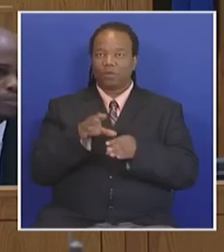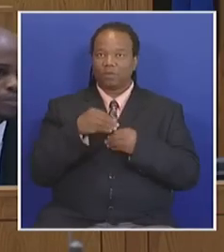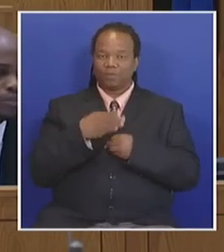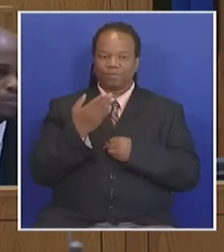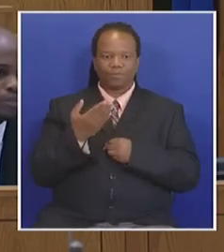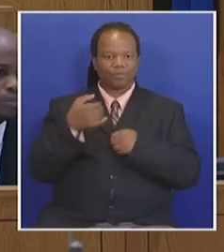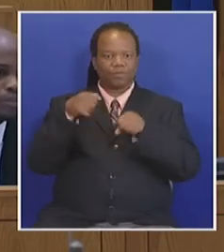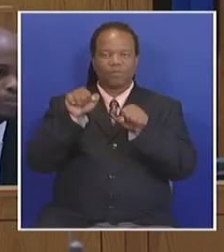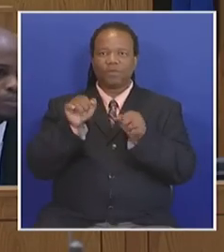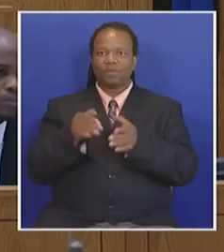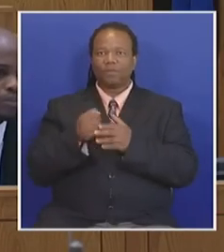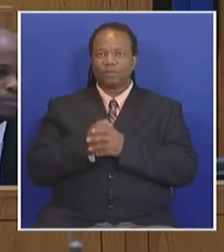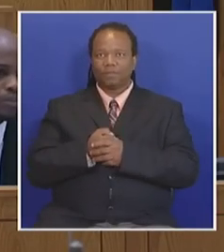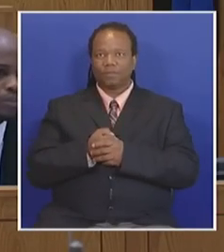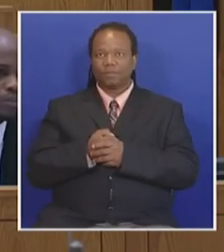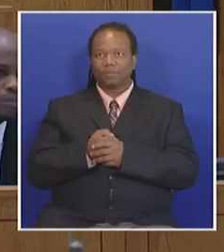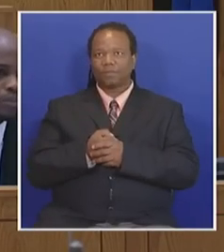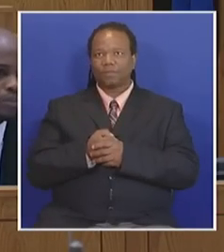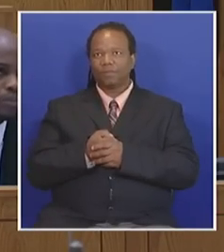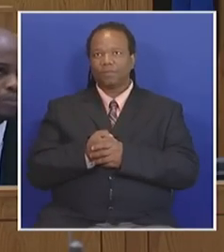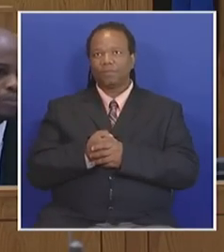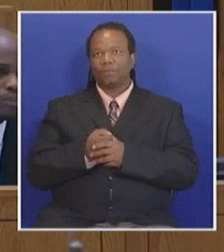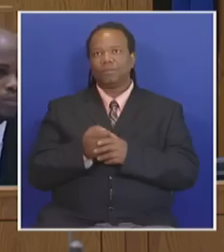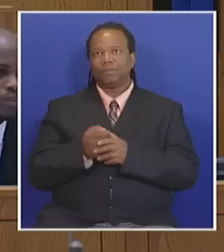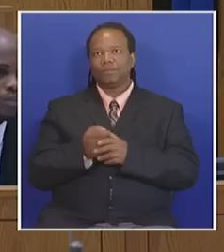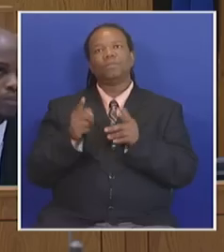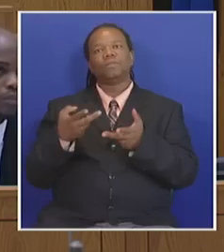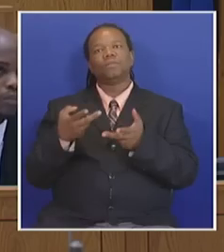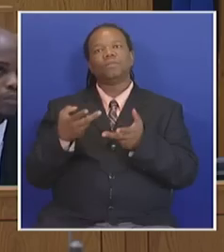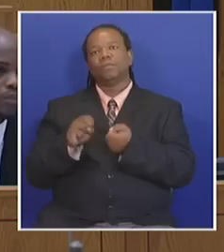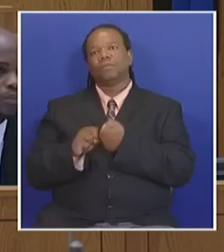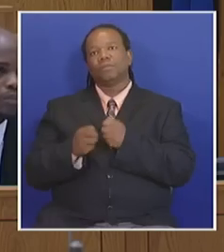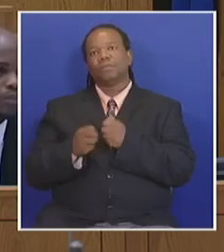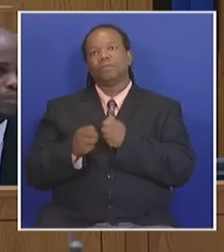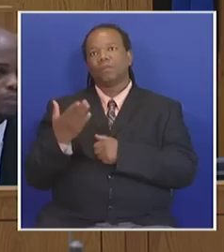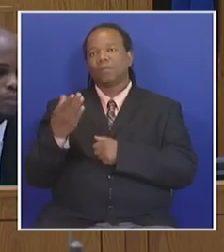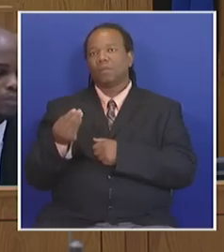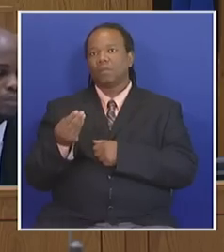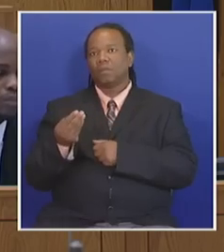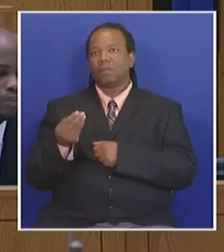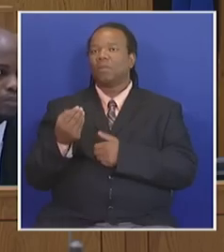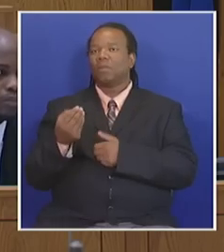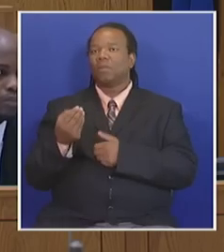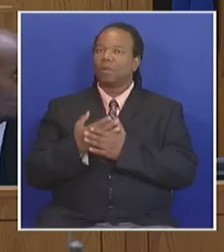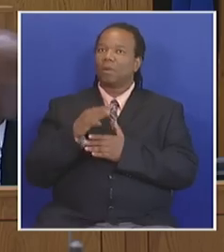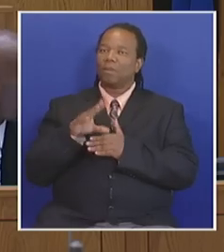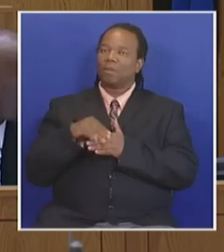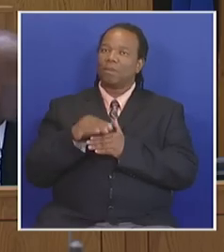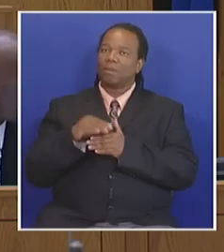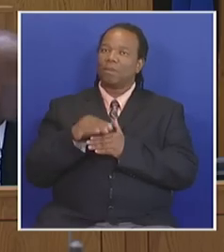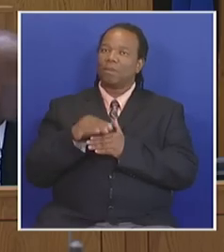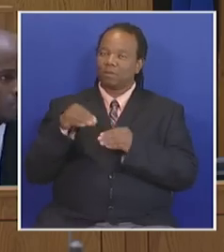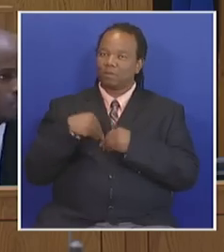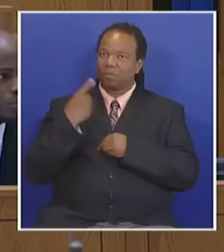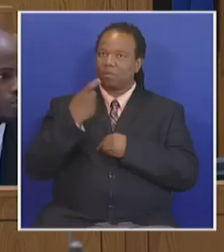Honorable Chairperson, thank you. I'd just like to know, with your permission, if this honorable member will take a dignified question. Thank you.